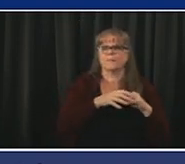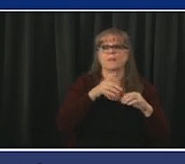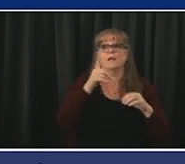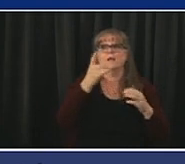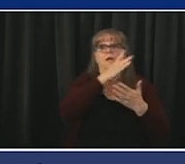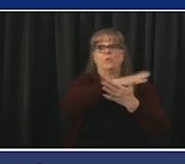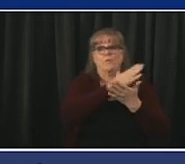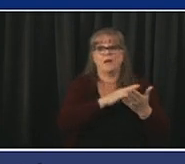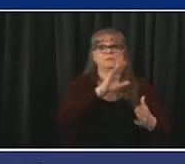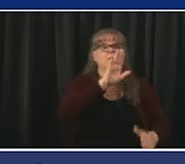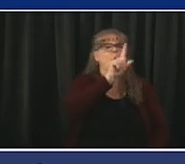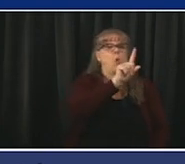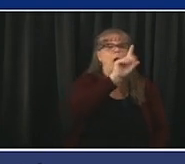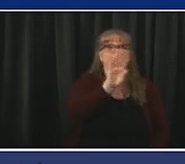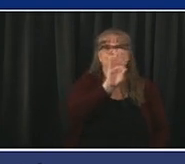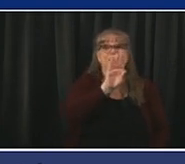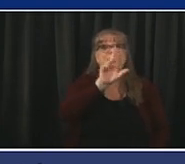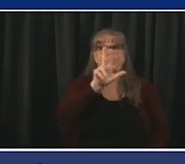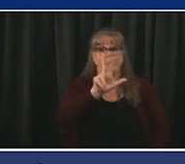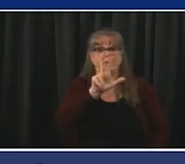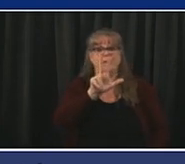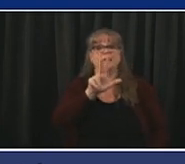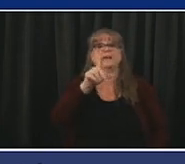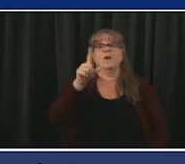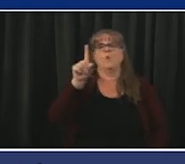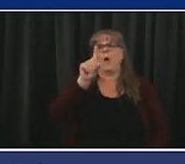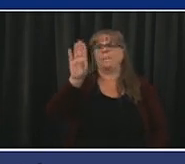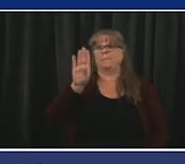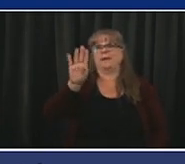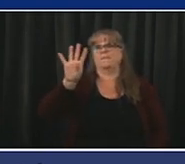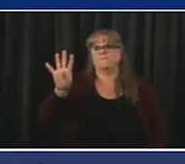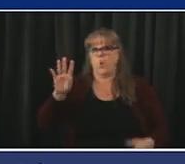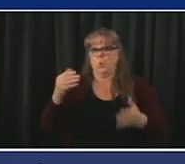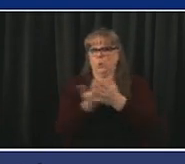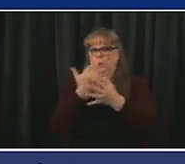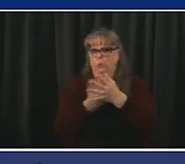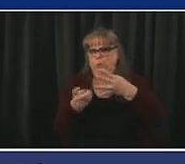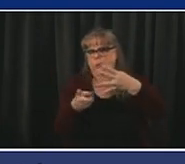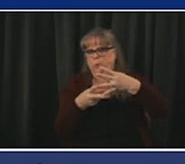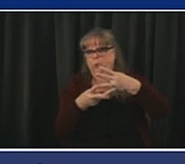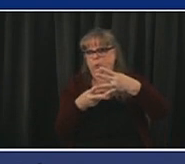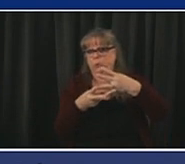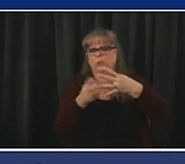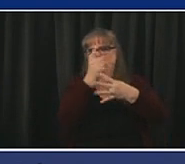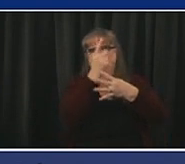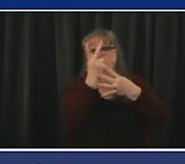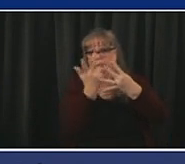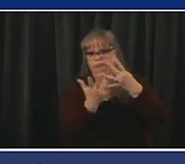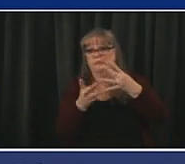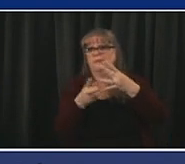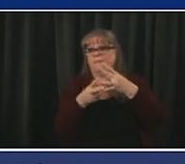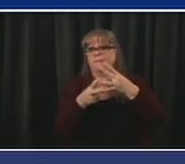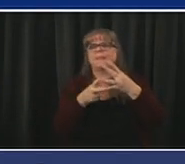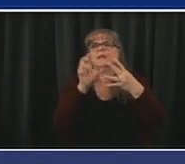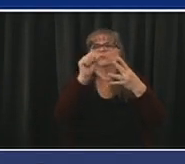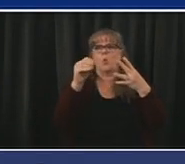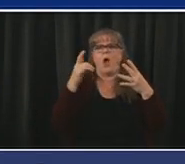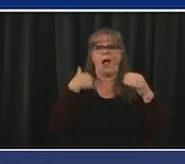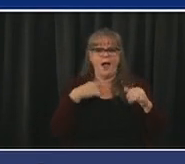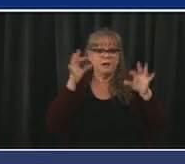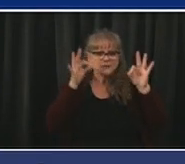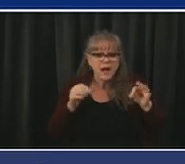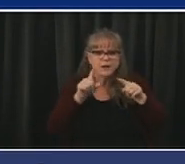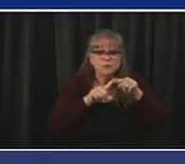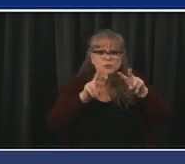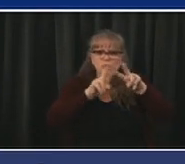1B4. As supply has increased, we have taken the opportunity here to parse out what was